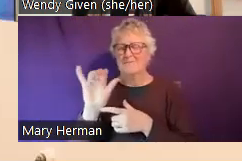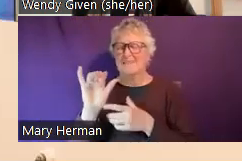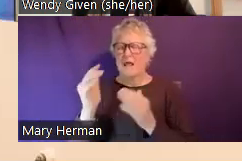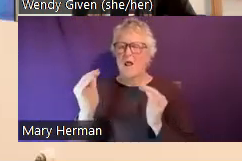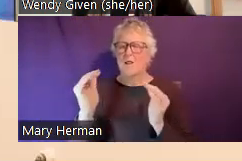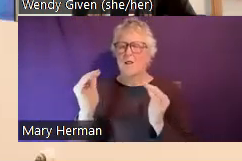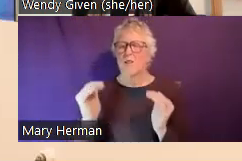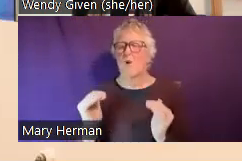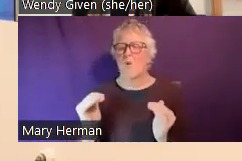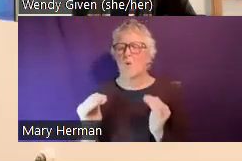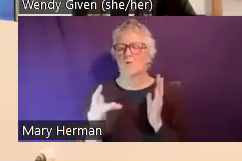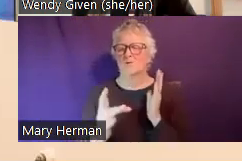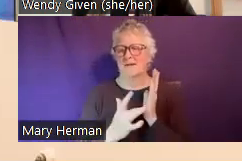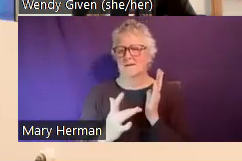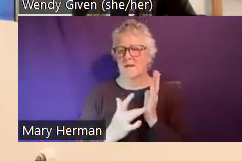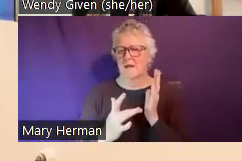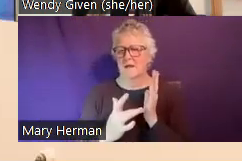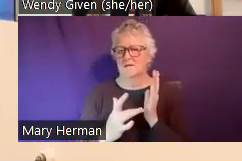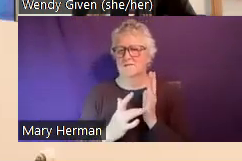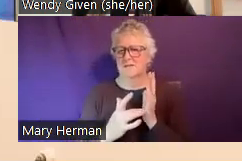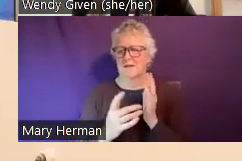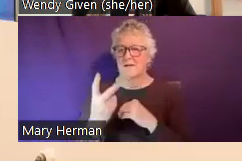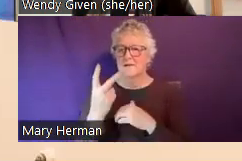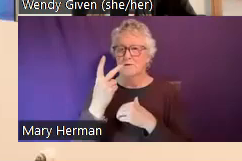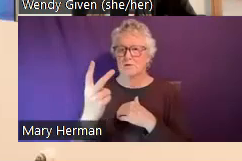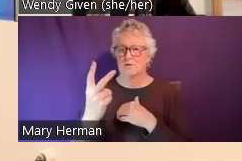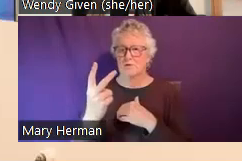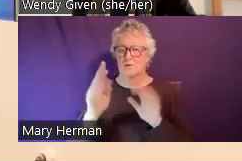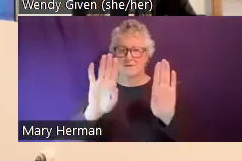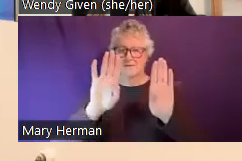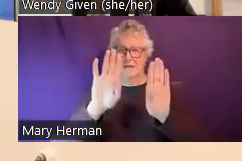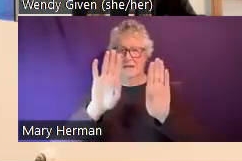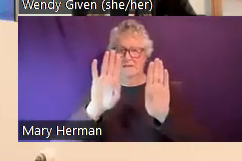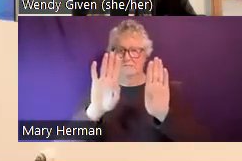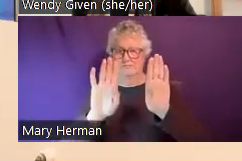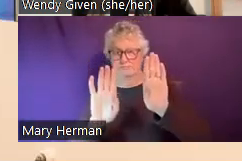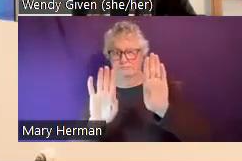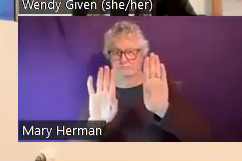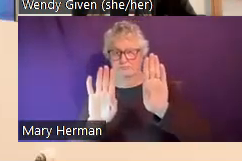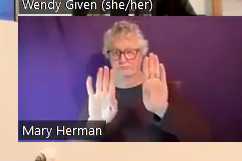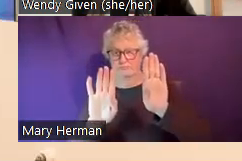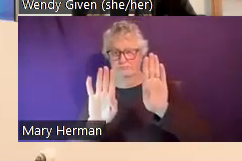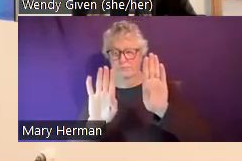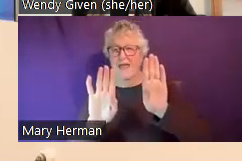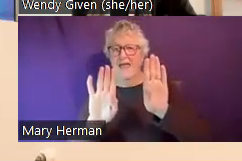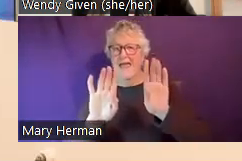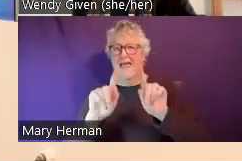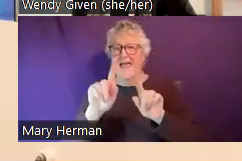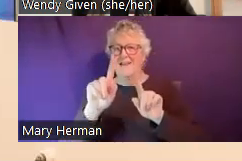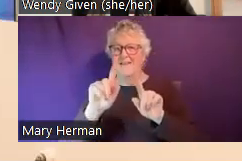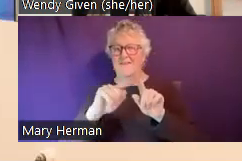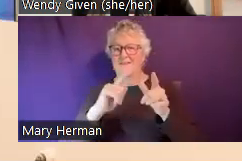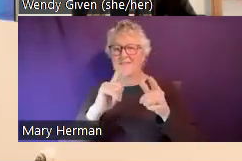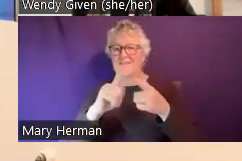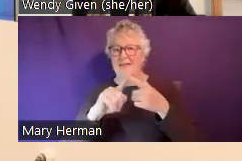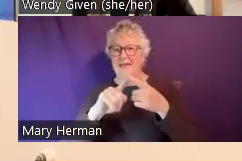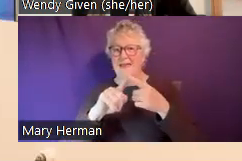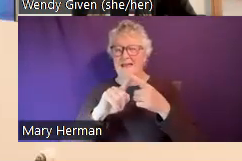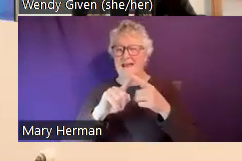technology lenticular of two slats of images where you walk by and the eye transforms into a